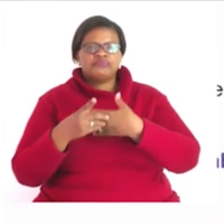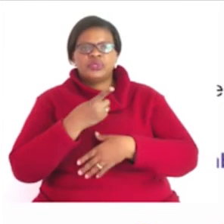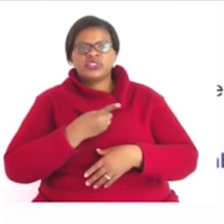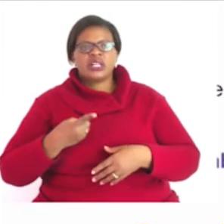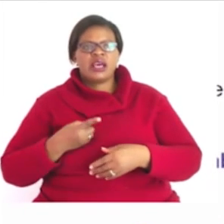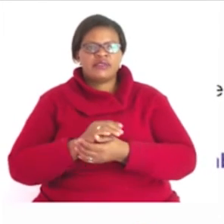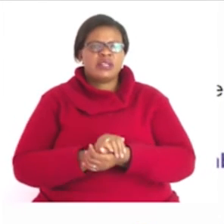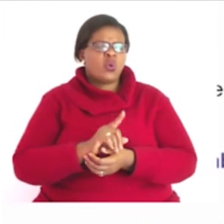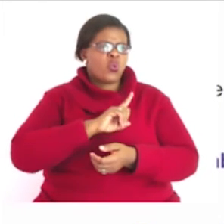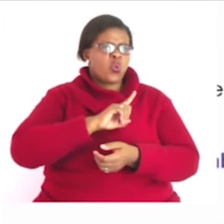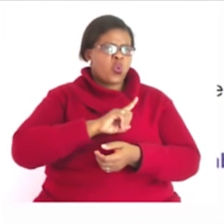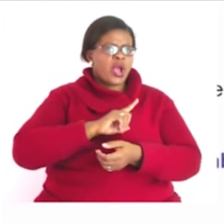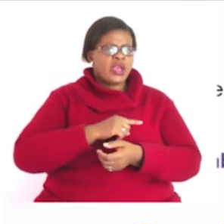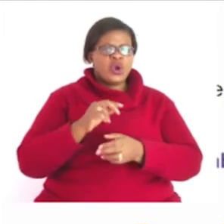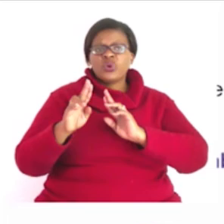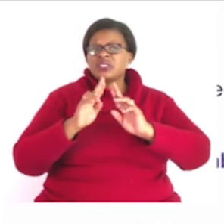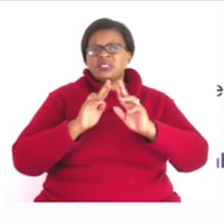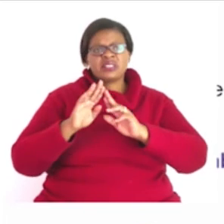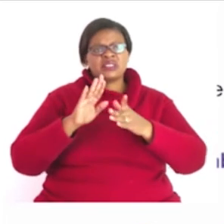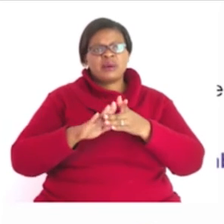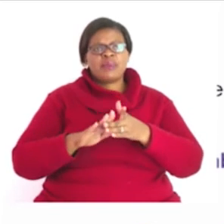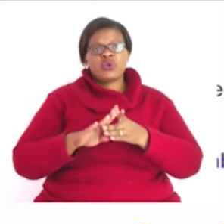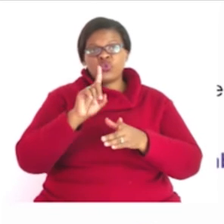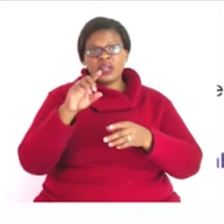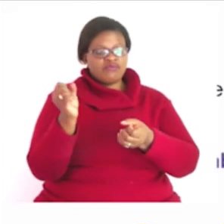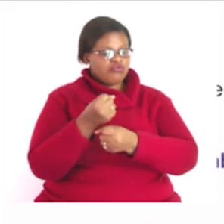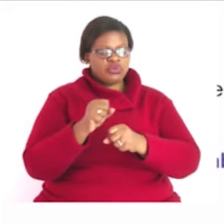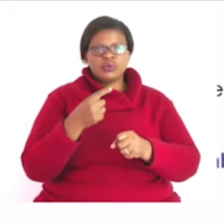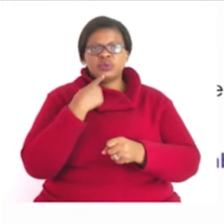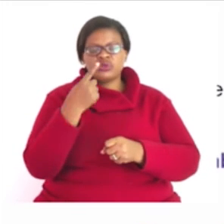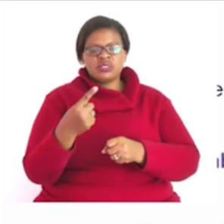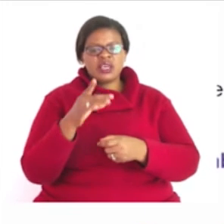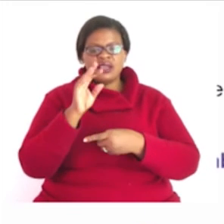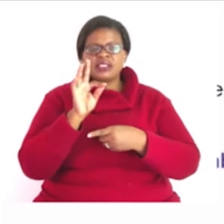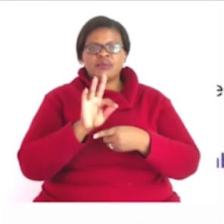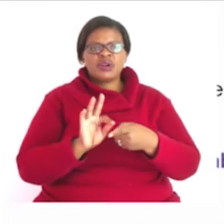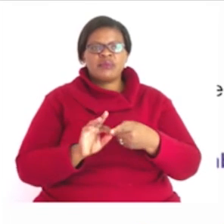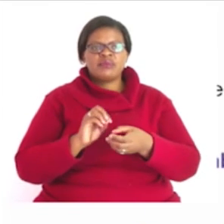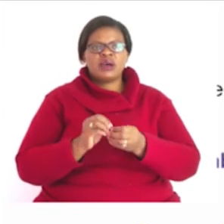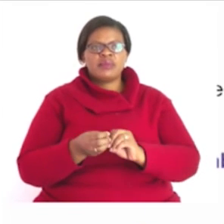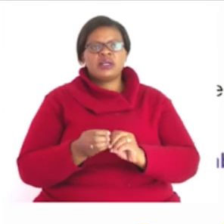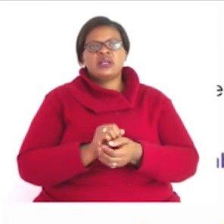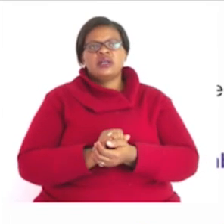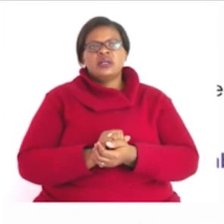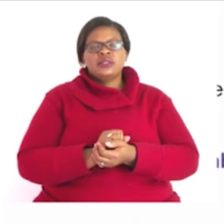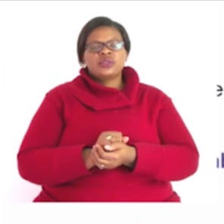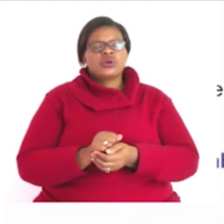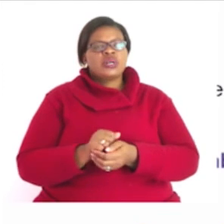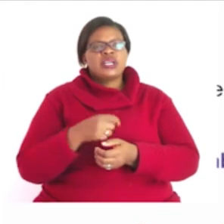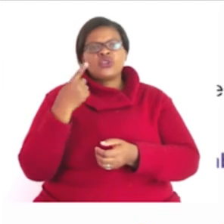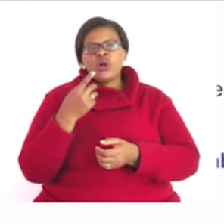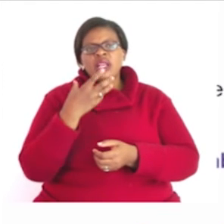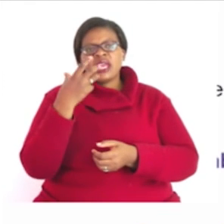The reason why 1 cannot be regarded as a prime number is because it only has 1